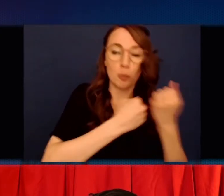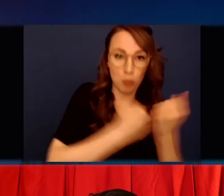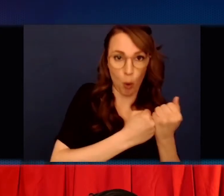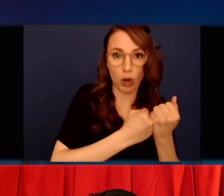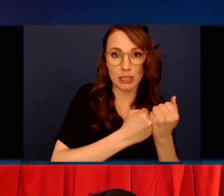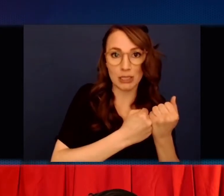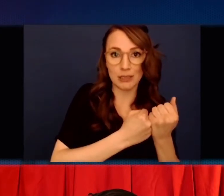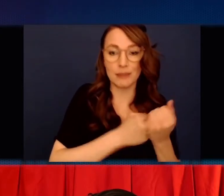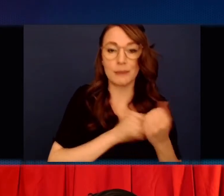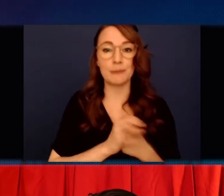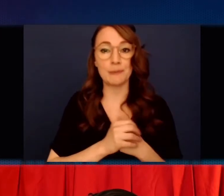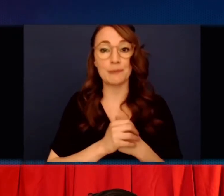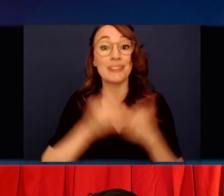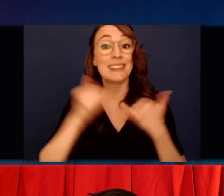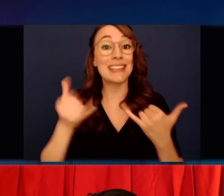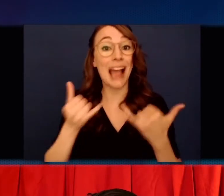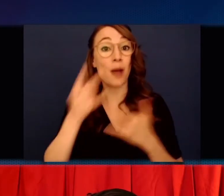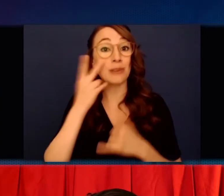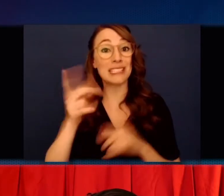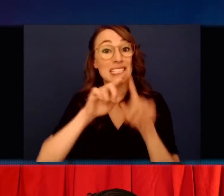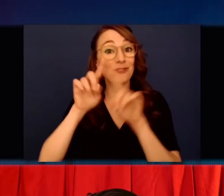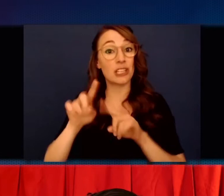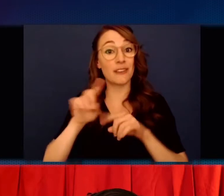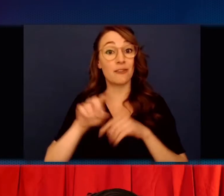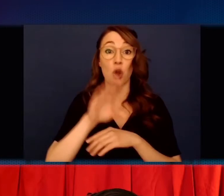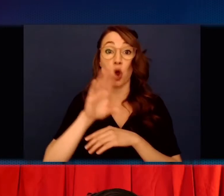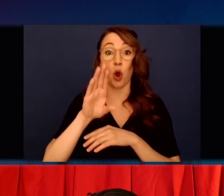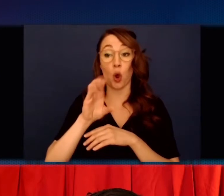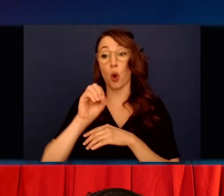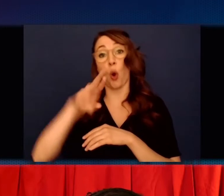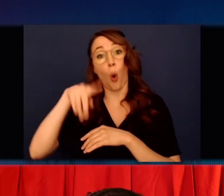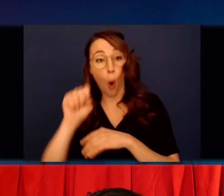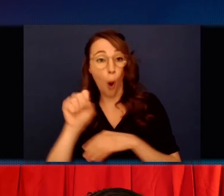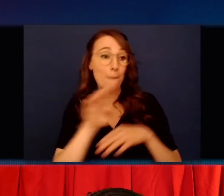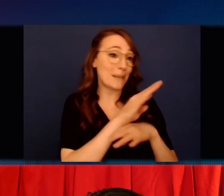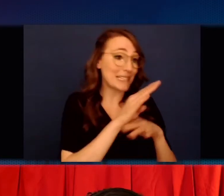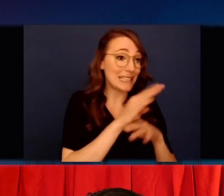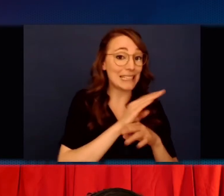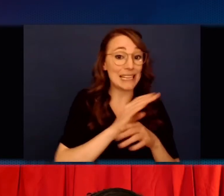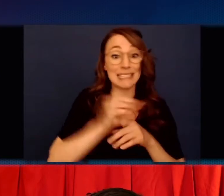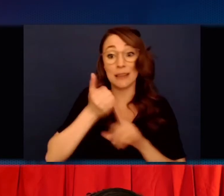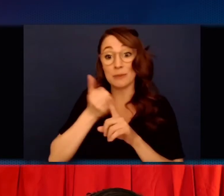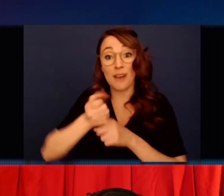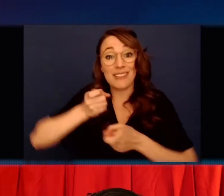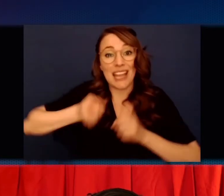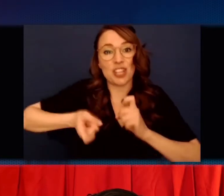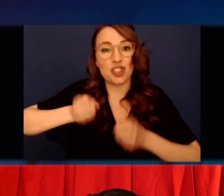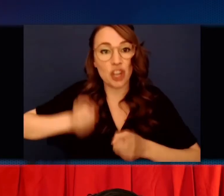seeing corporations and businesses in our company adjusting wages